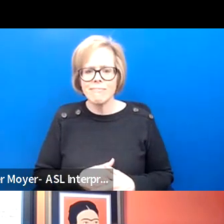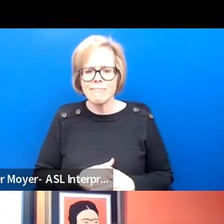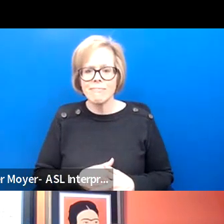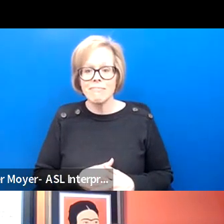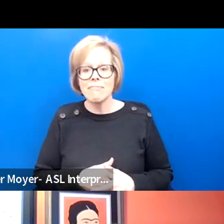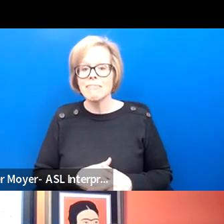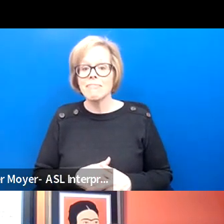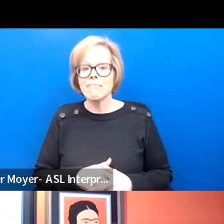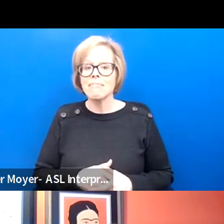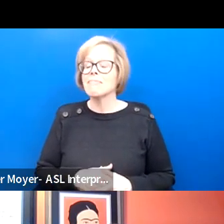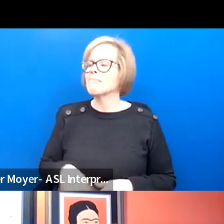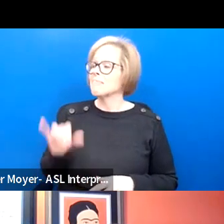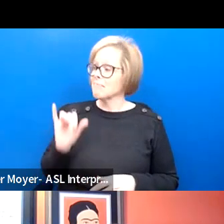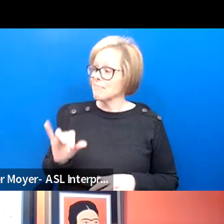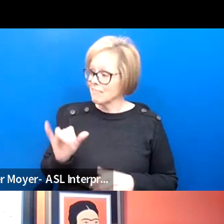Carla.